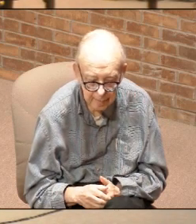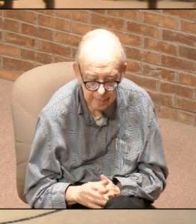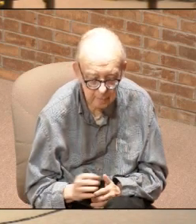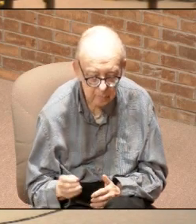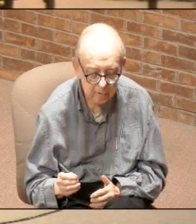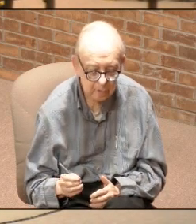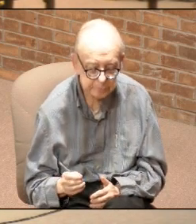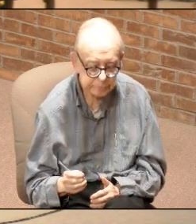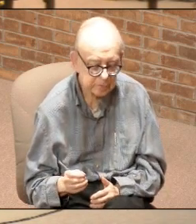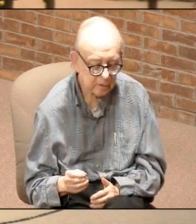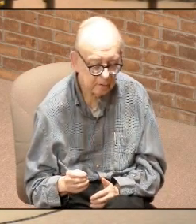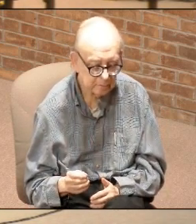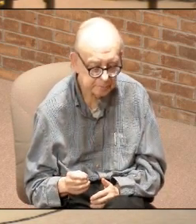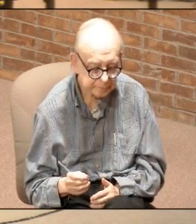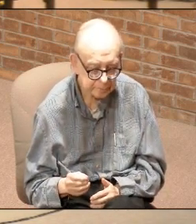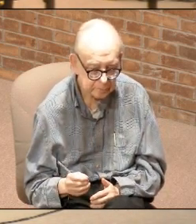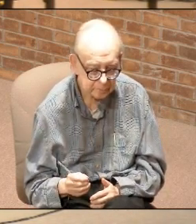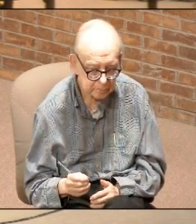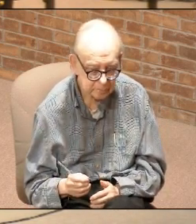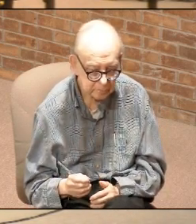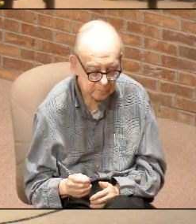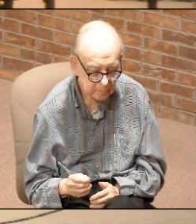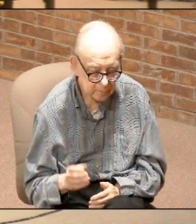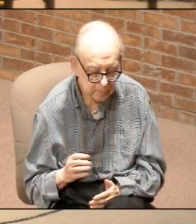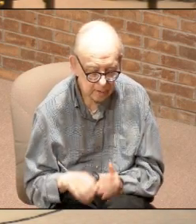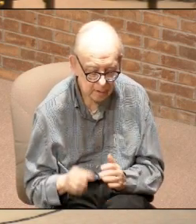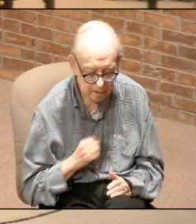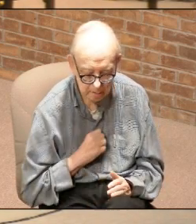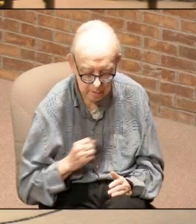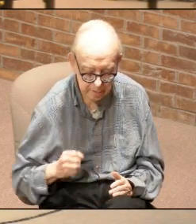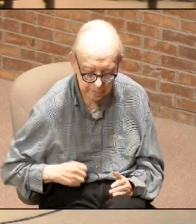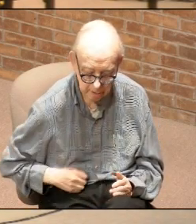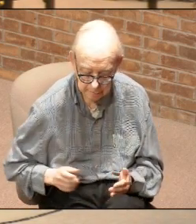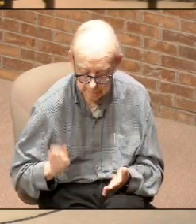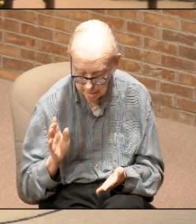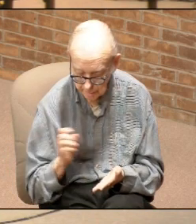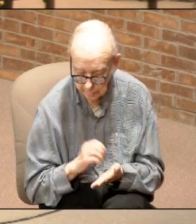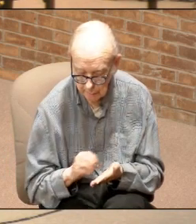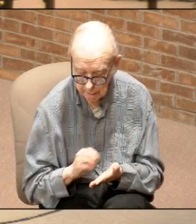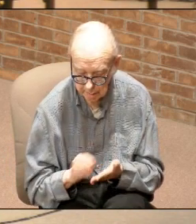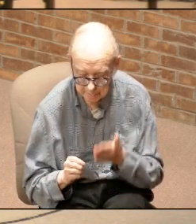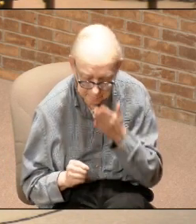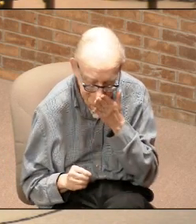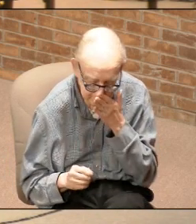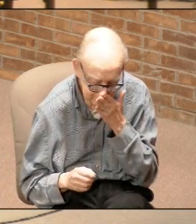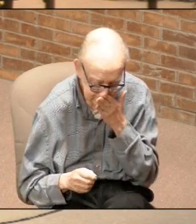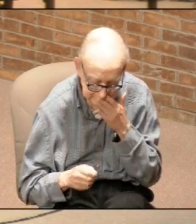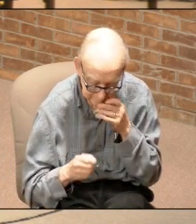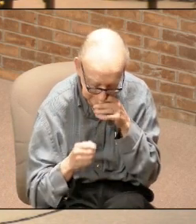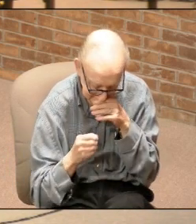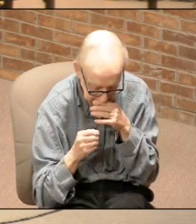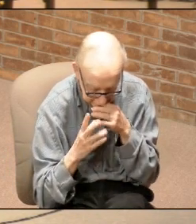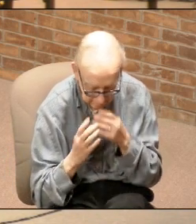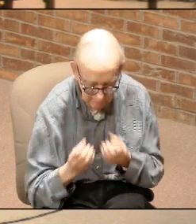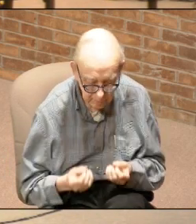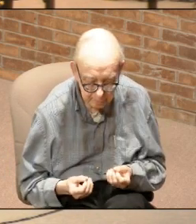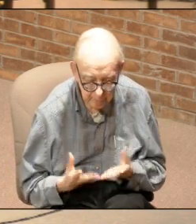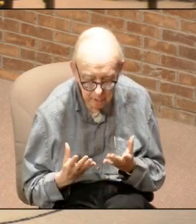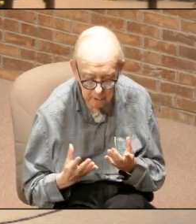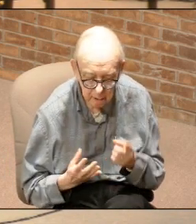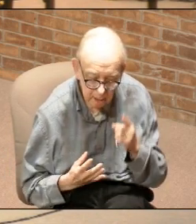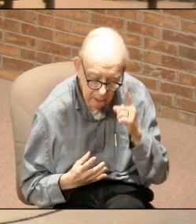and in in solomon's writings god inspired a lot of wisdom